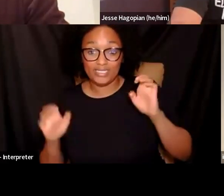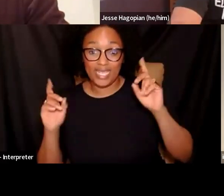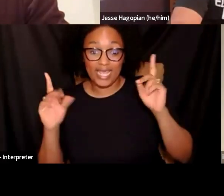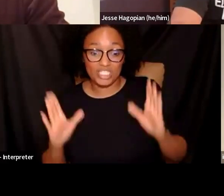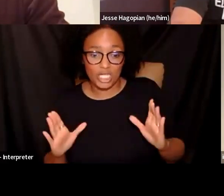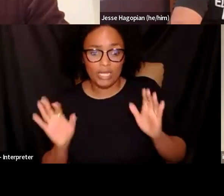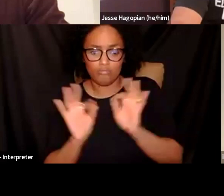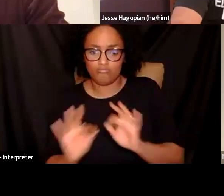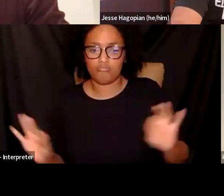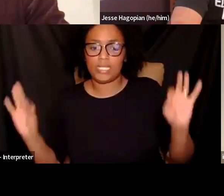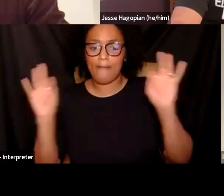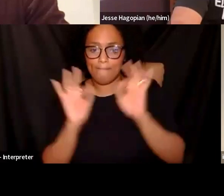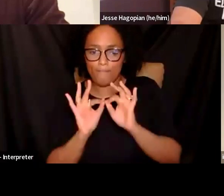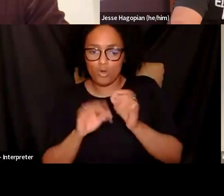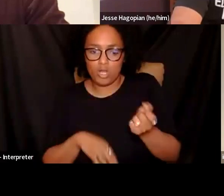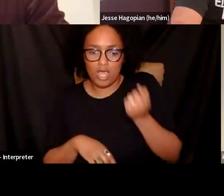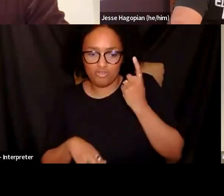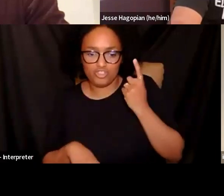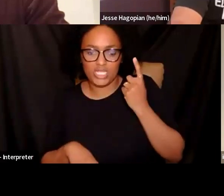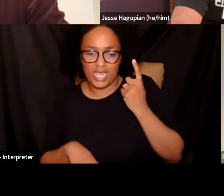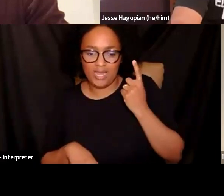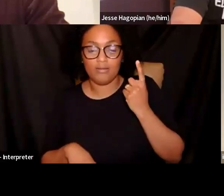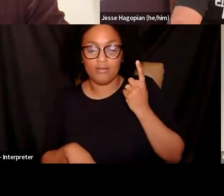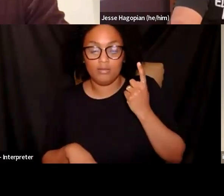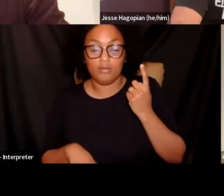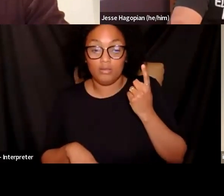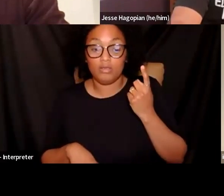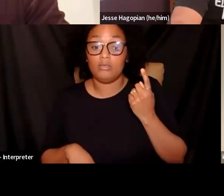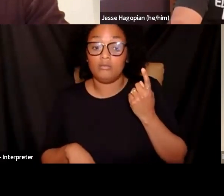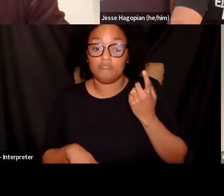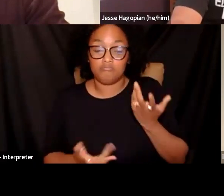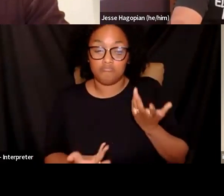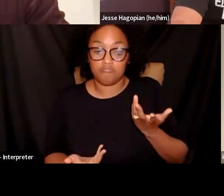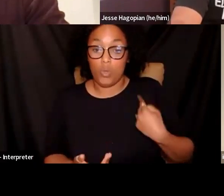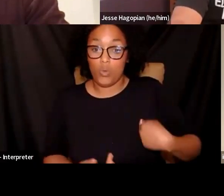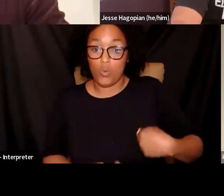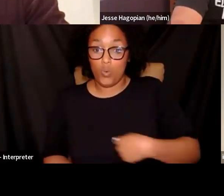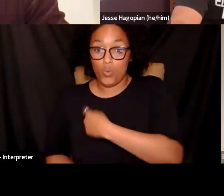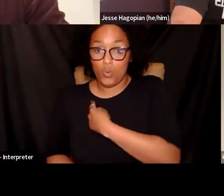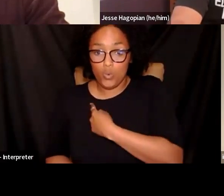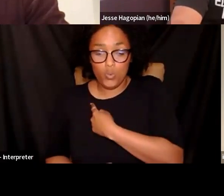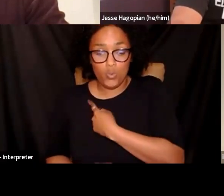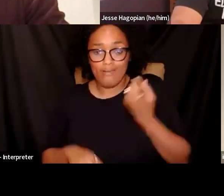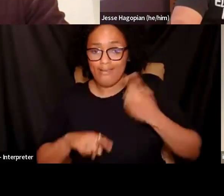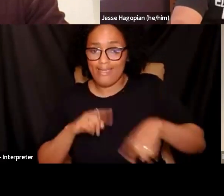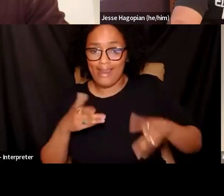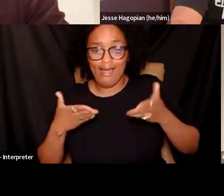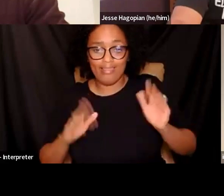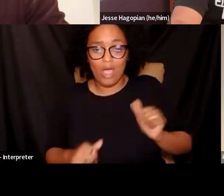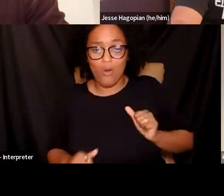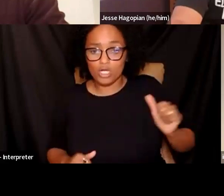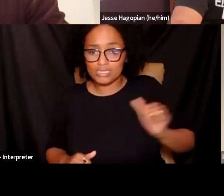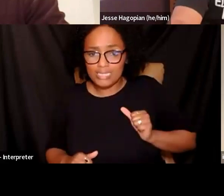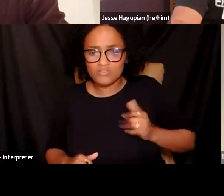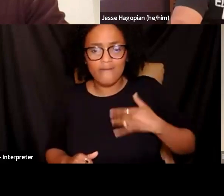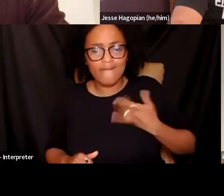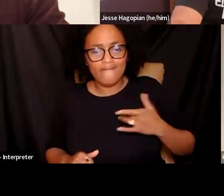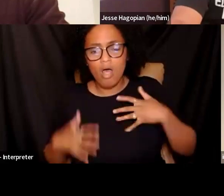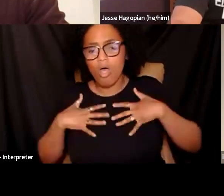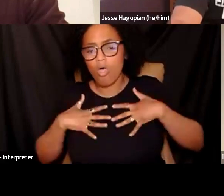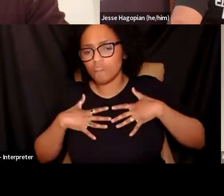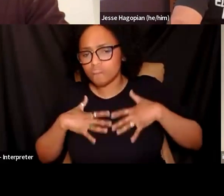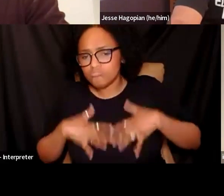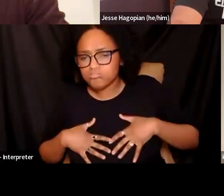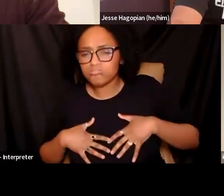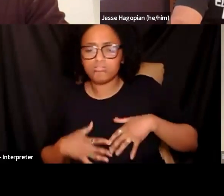about how we cannot allow ourselves to be so frustrated and despondent in this moment that we